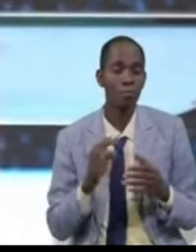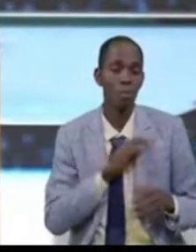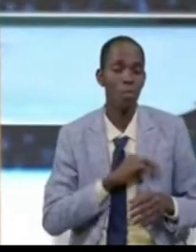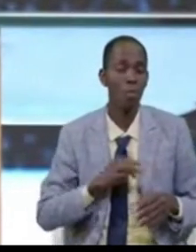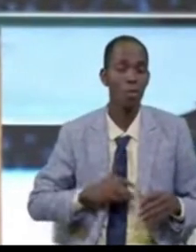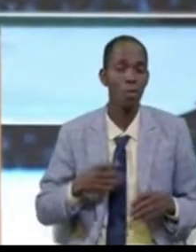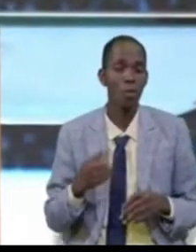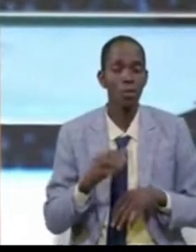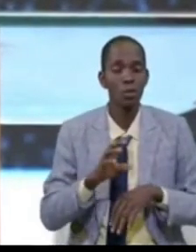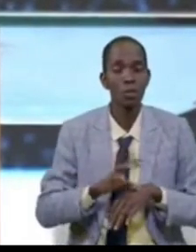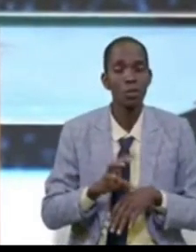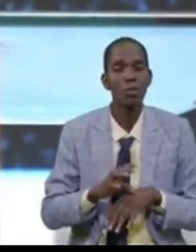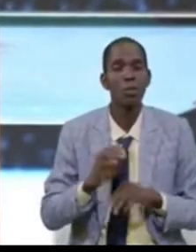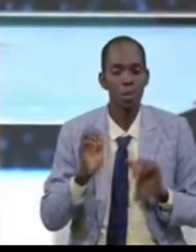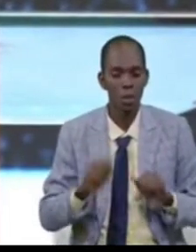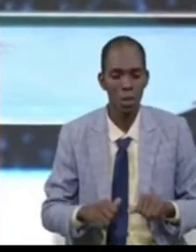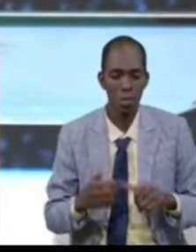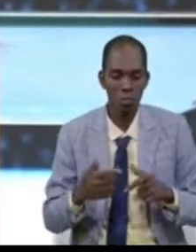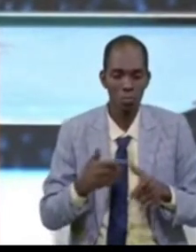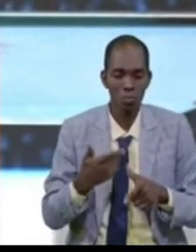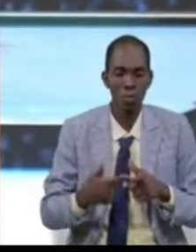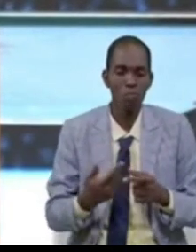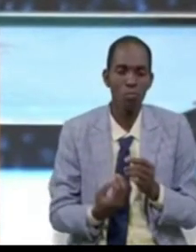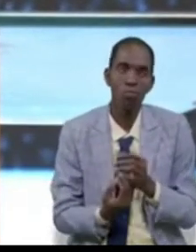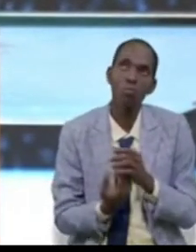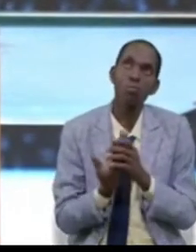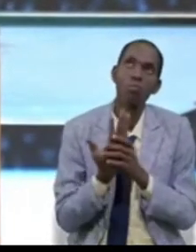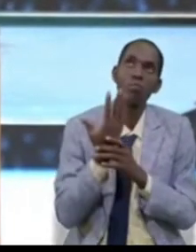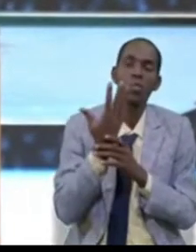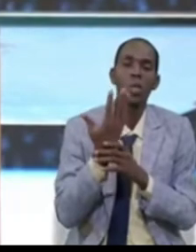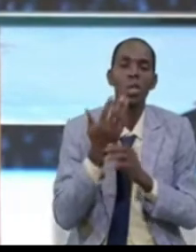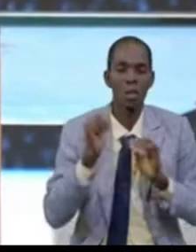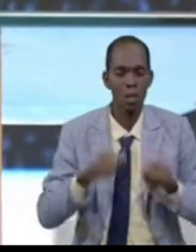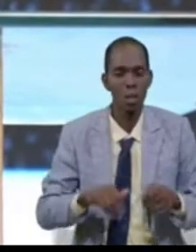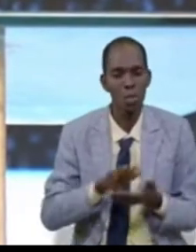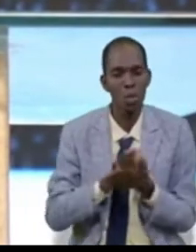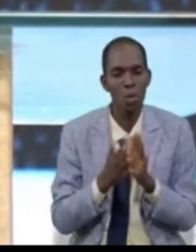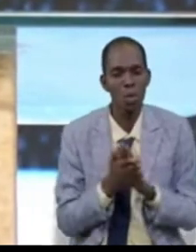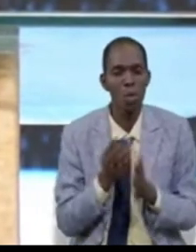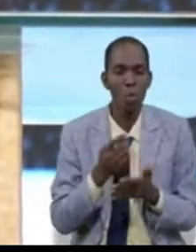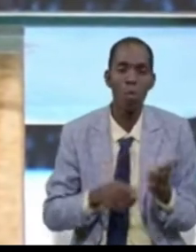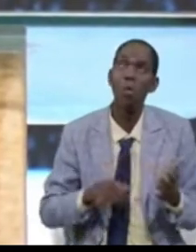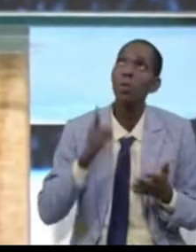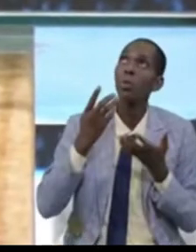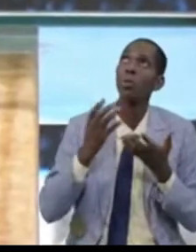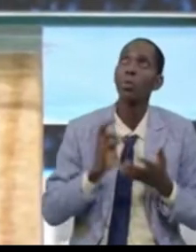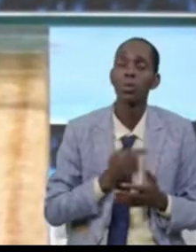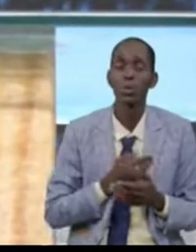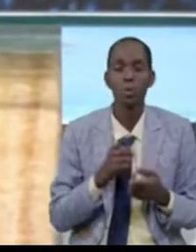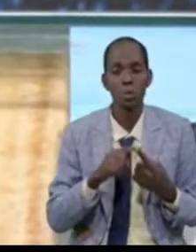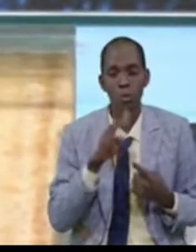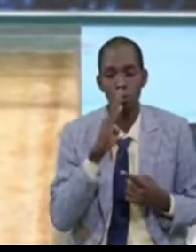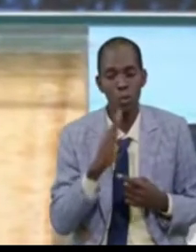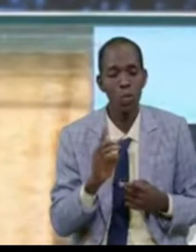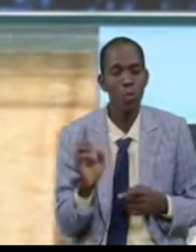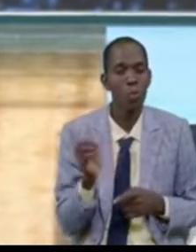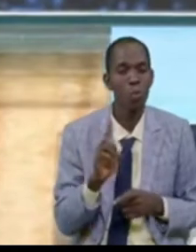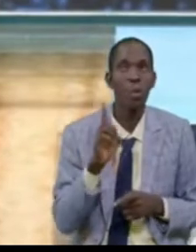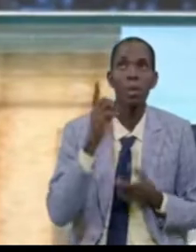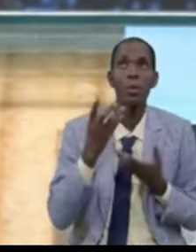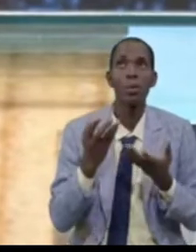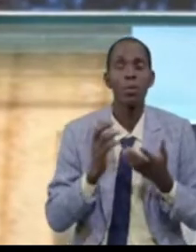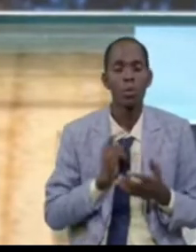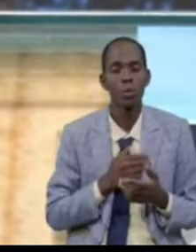the living God can make progress and be what he wants us to be, where he wants us to be, and achieve